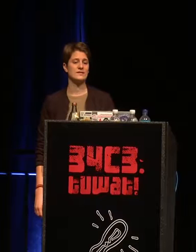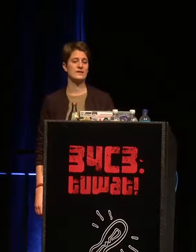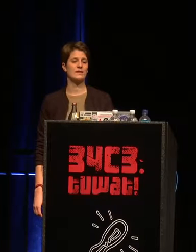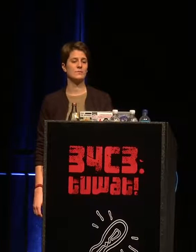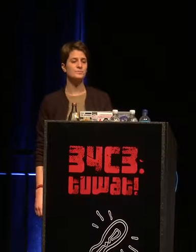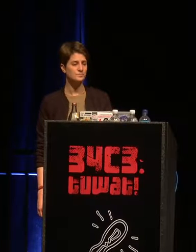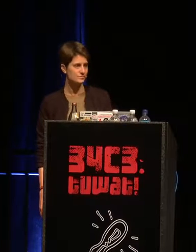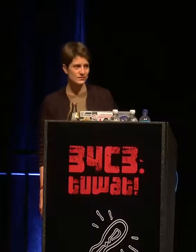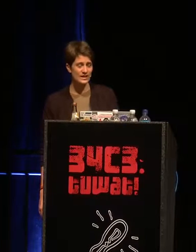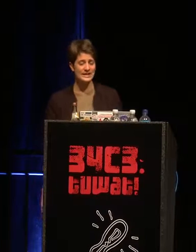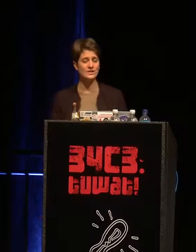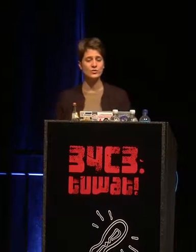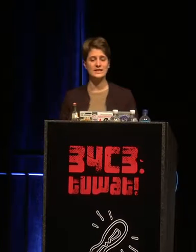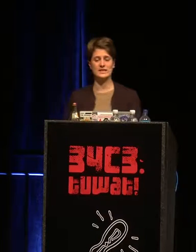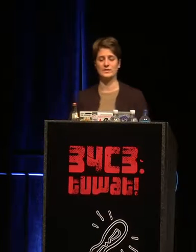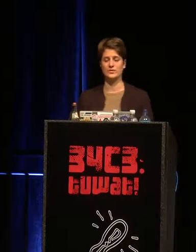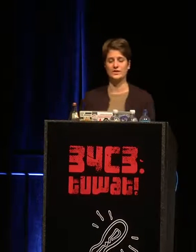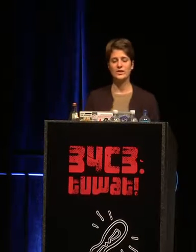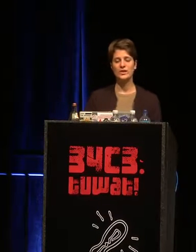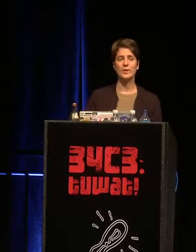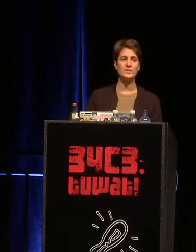you shouldn't just trust the state and the government.